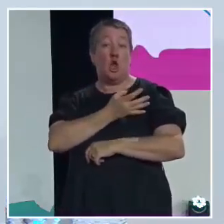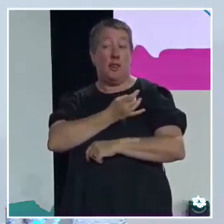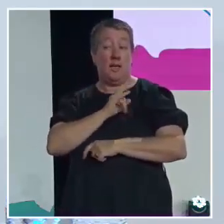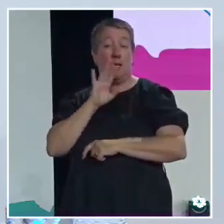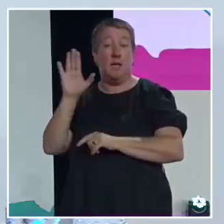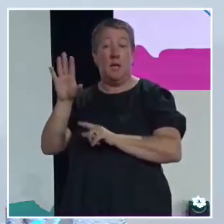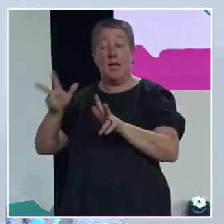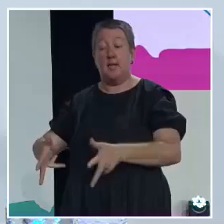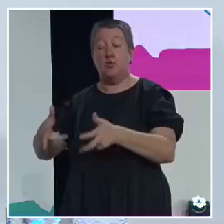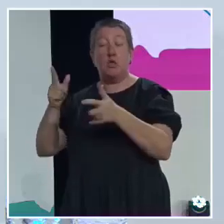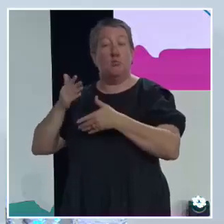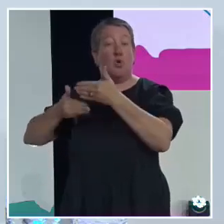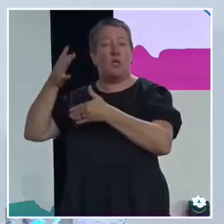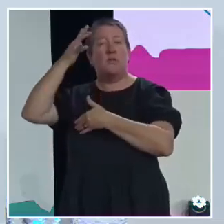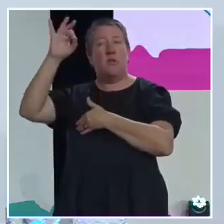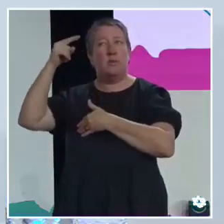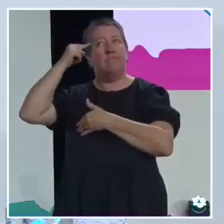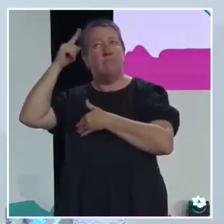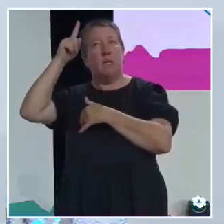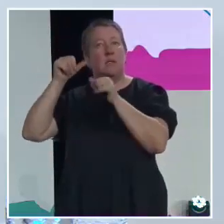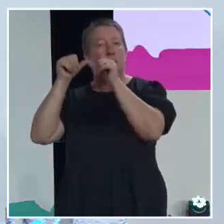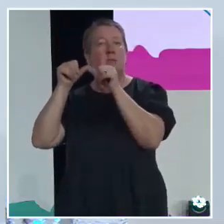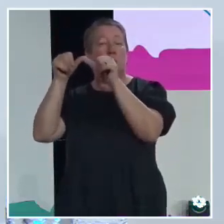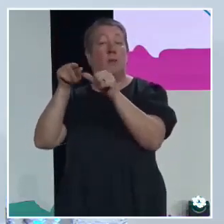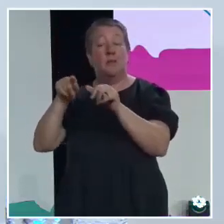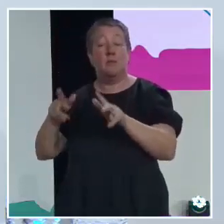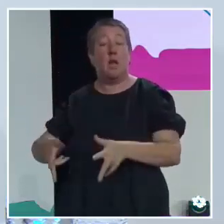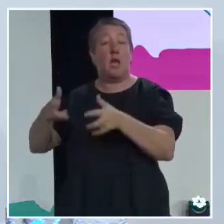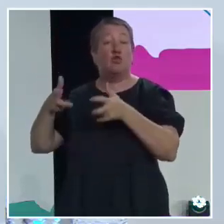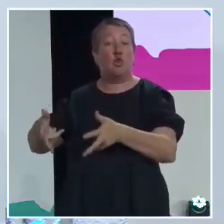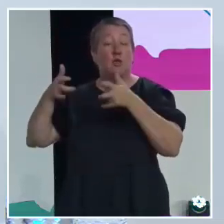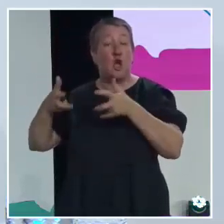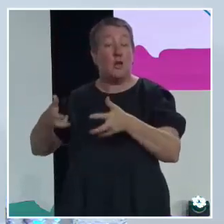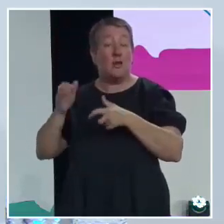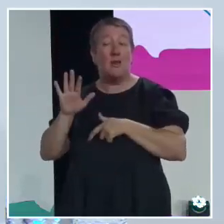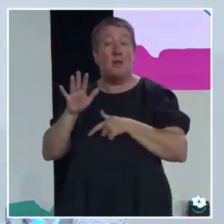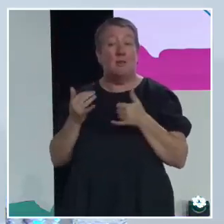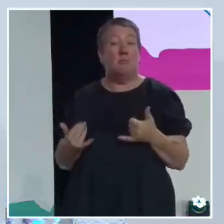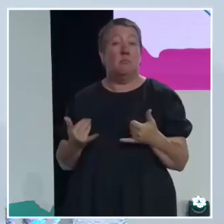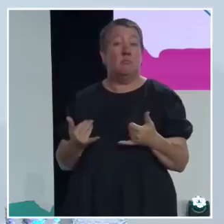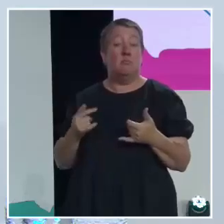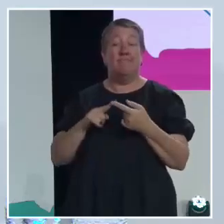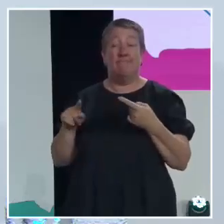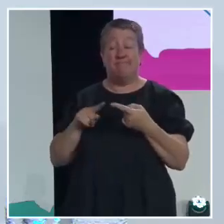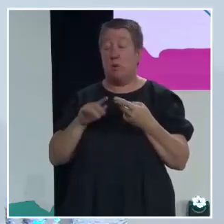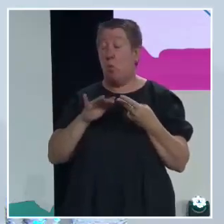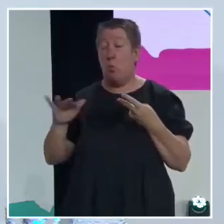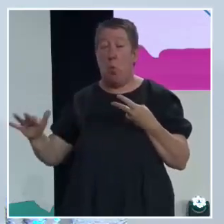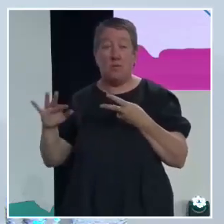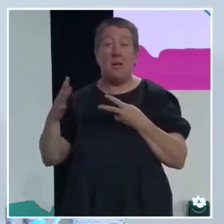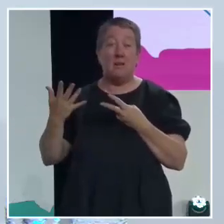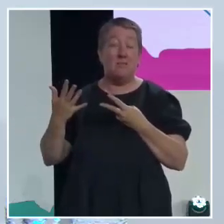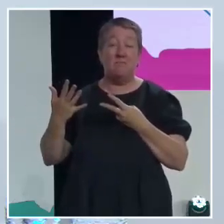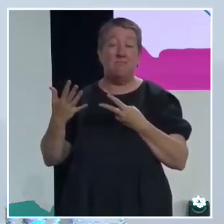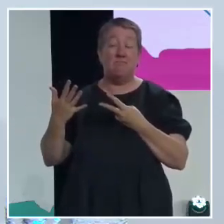progressive government very much thinking about sustainability, that extraction currently is very extractive of water also, very intense on the